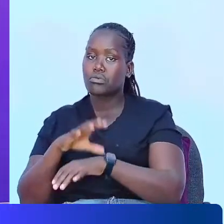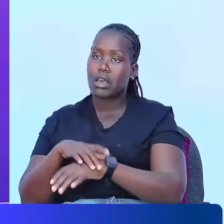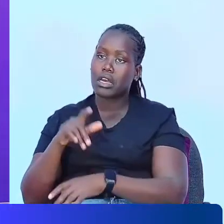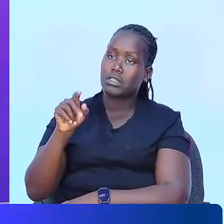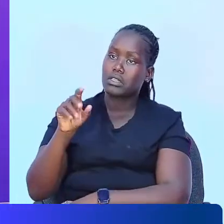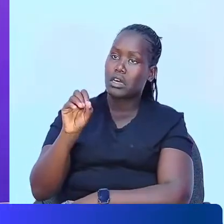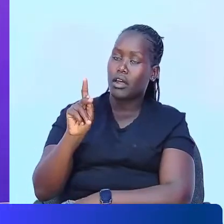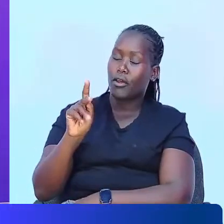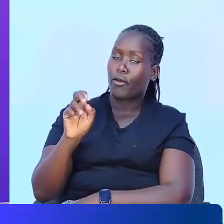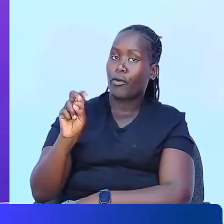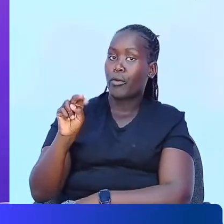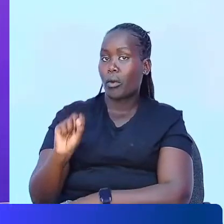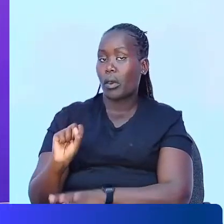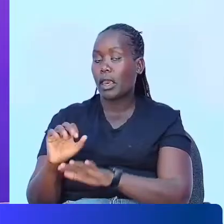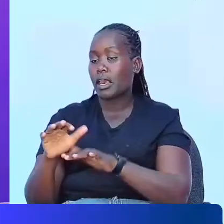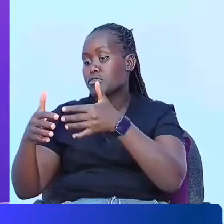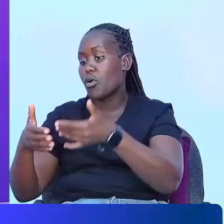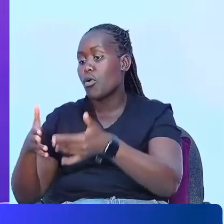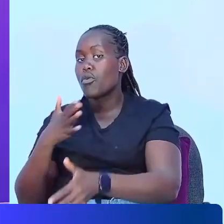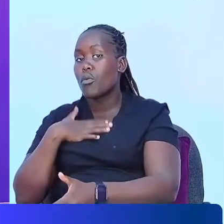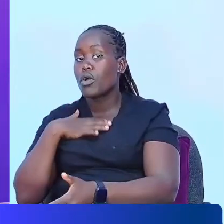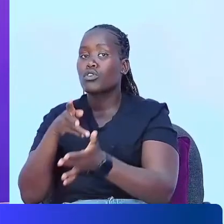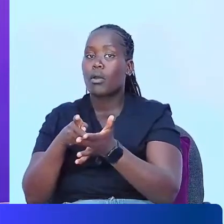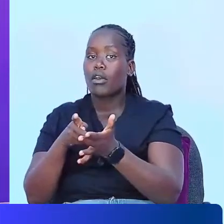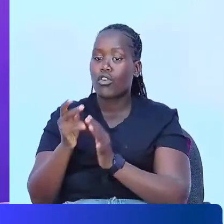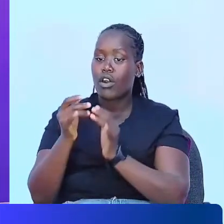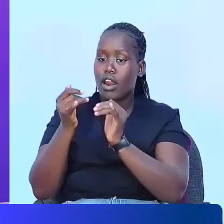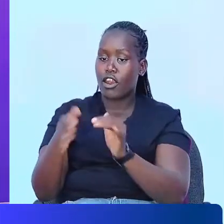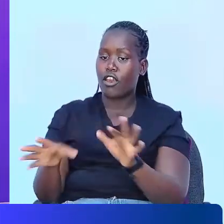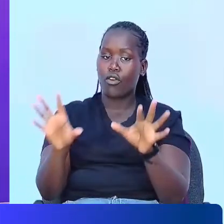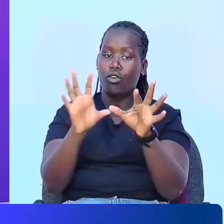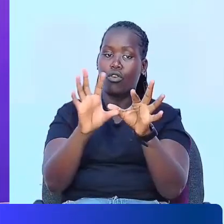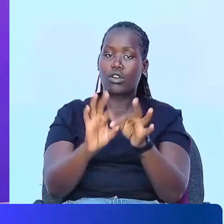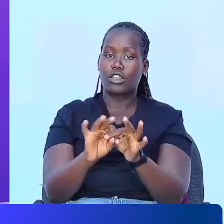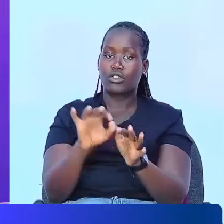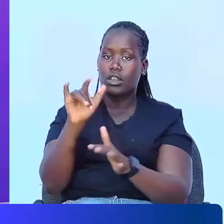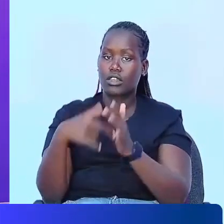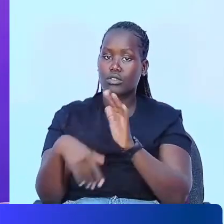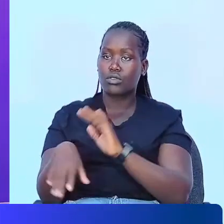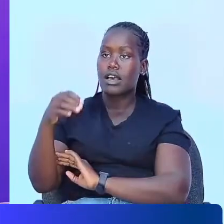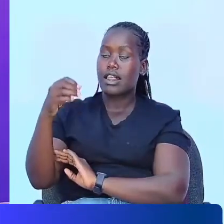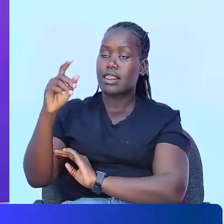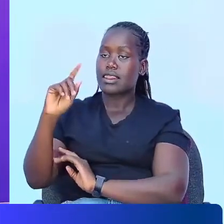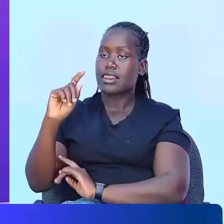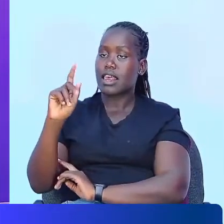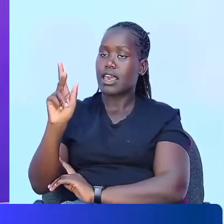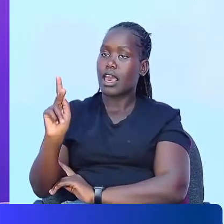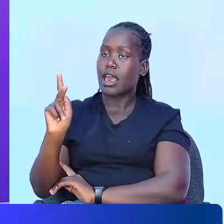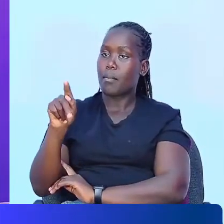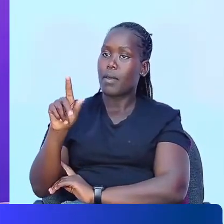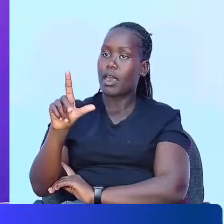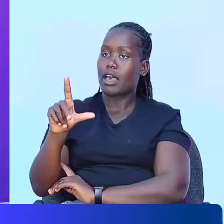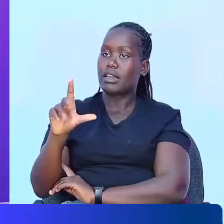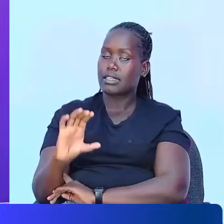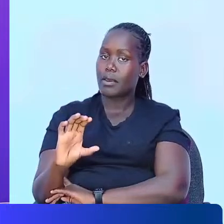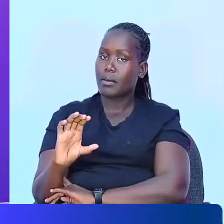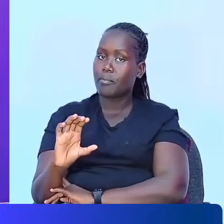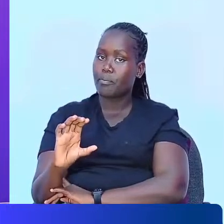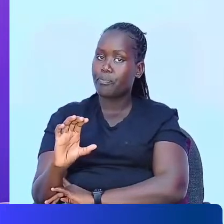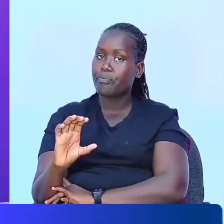want to pay for a new connection? That is the Kenya Power, what do you call it?